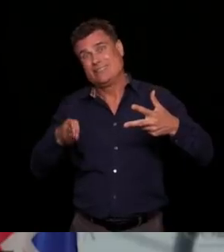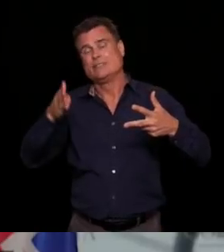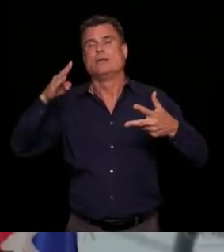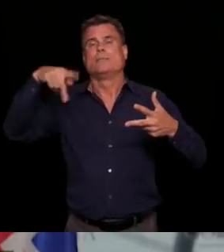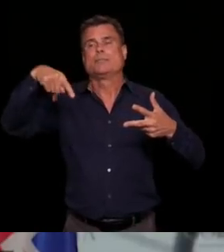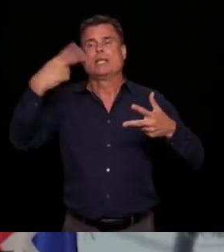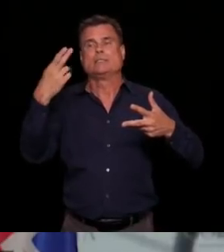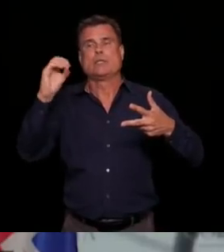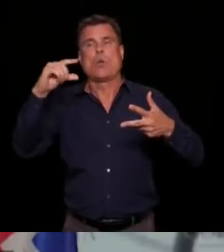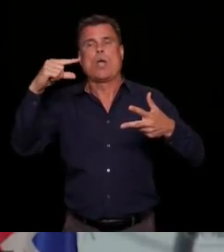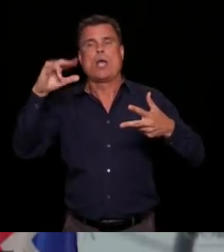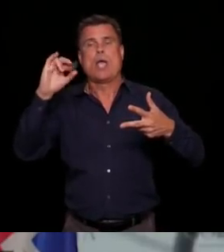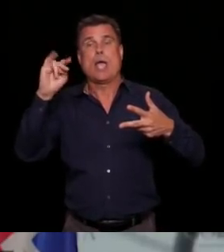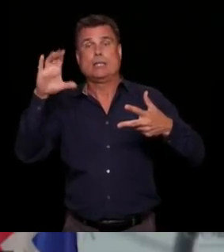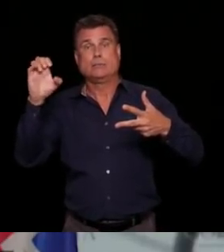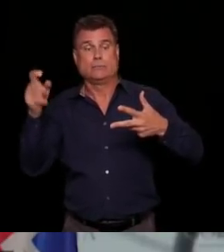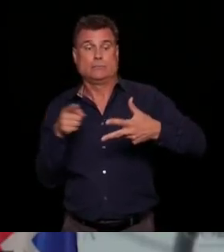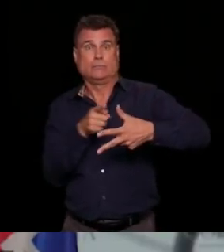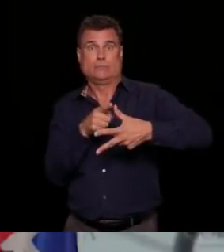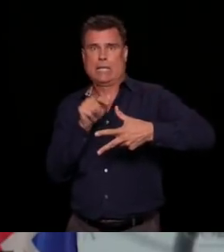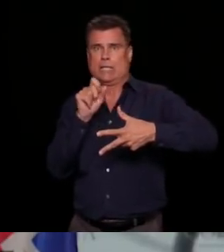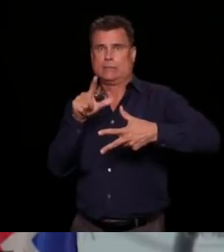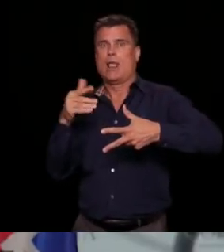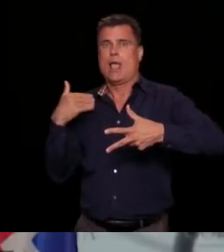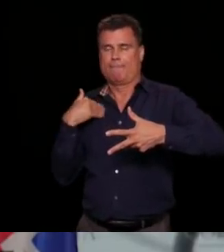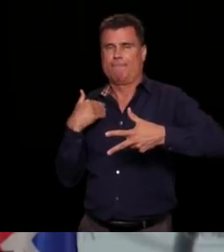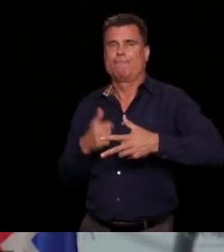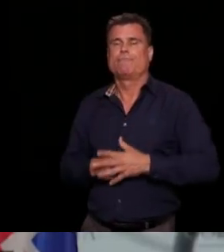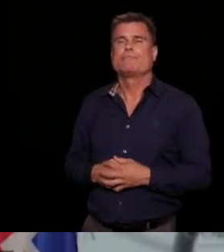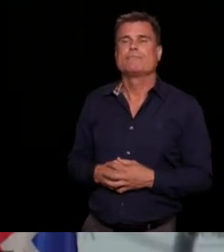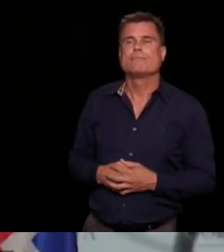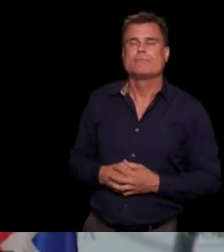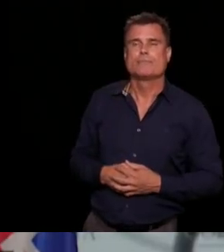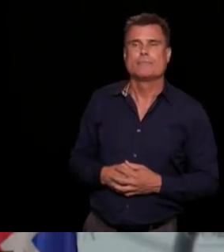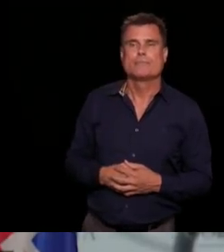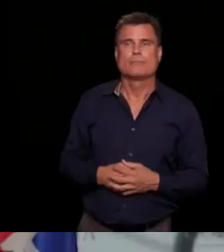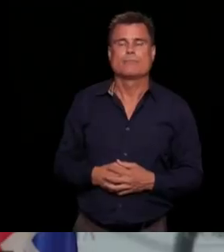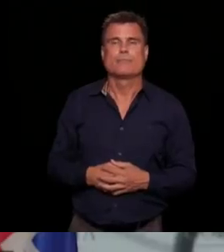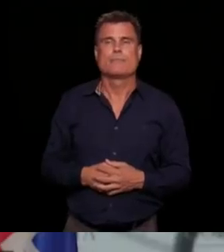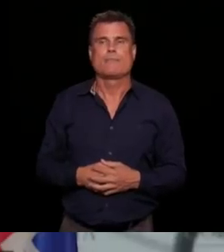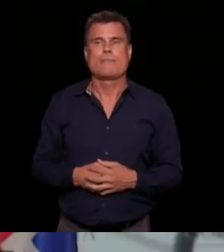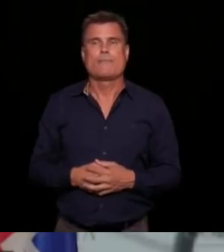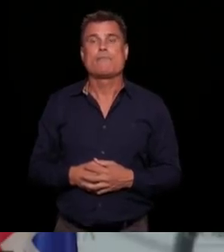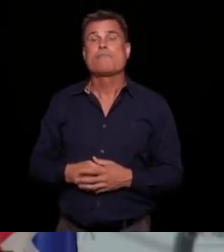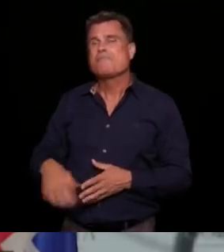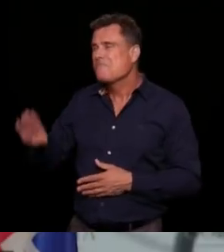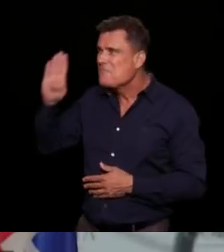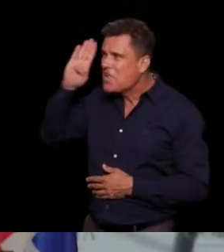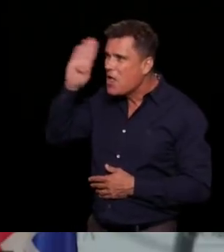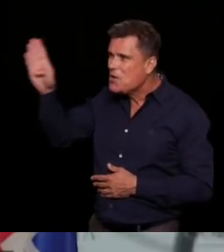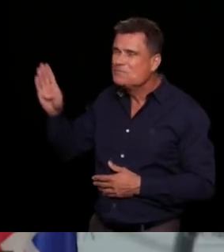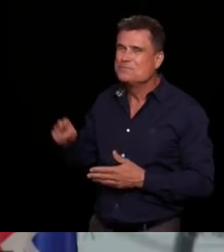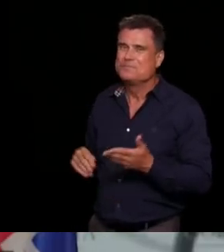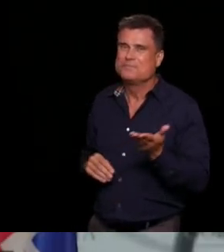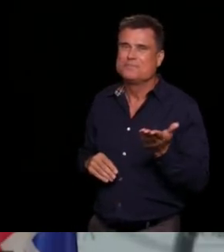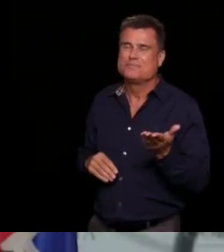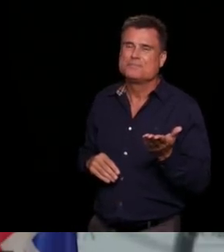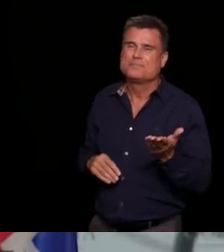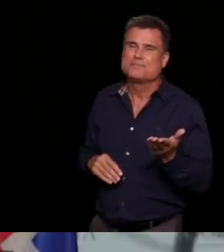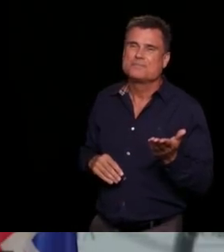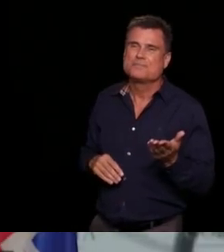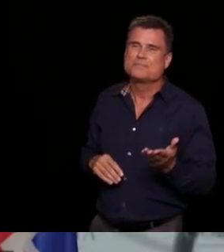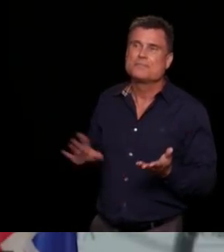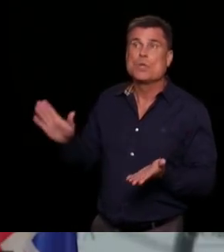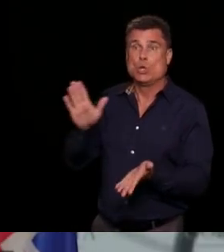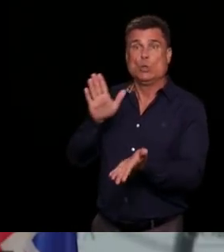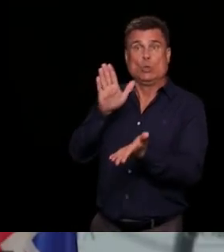gov.bc.ca/COVID-19. And the last question this afternoon comes from Tanya Fletcher, CBC. Hi there. School districts, including